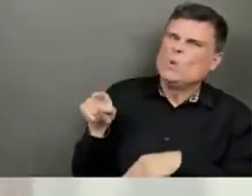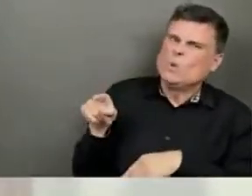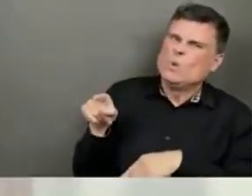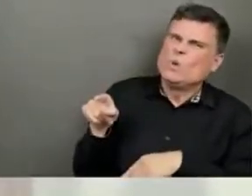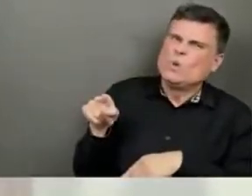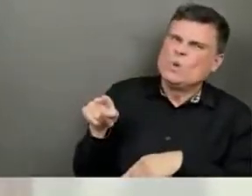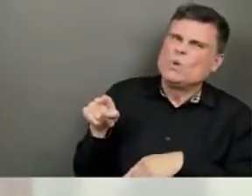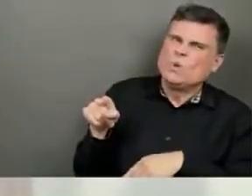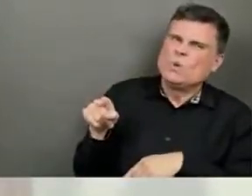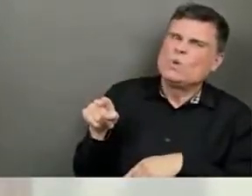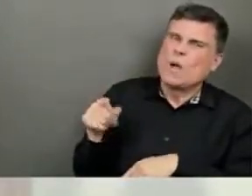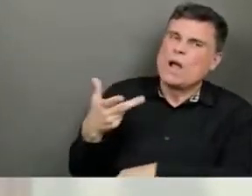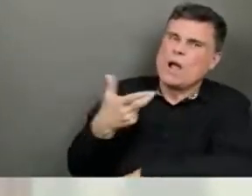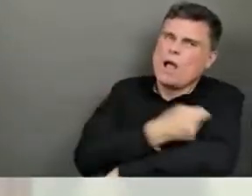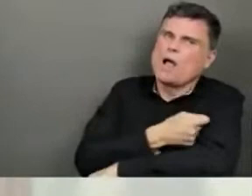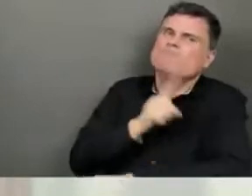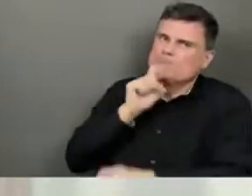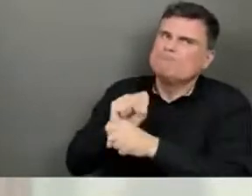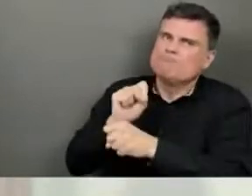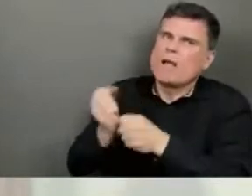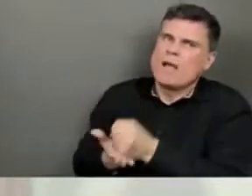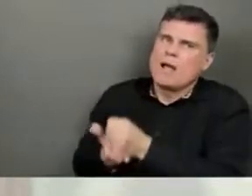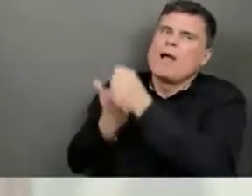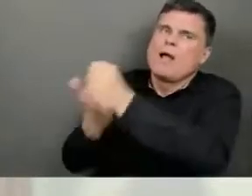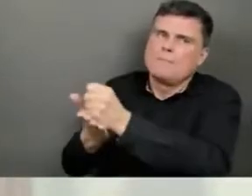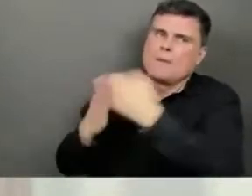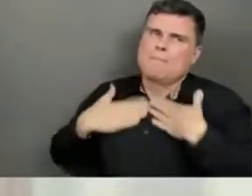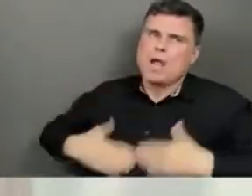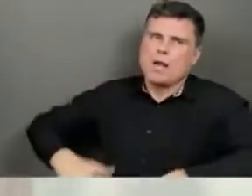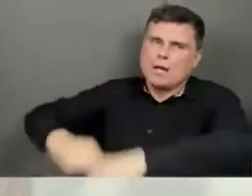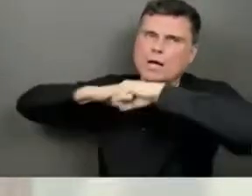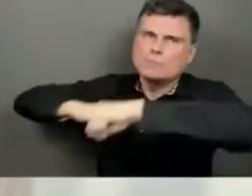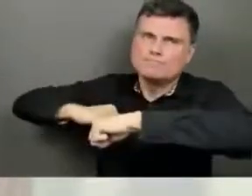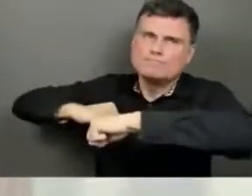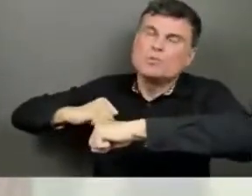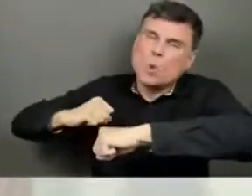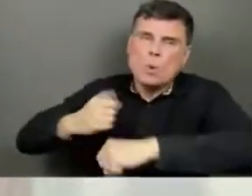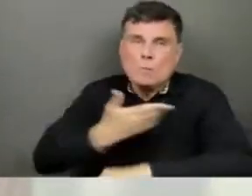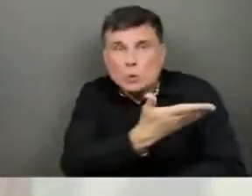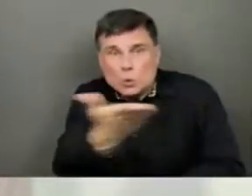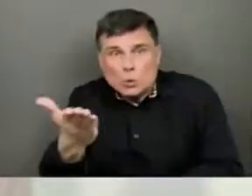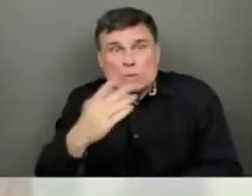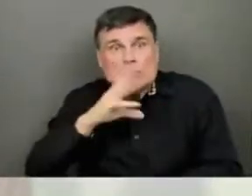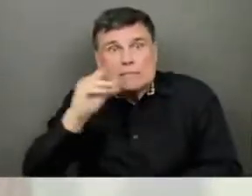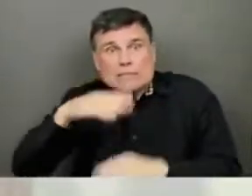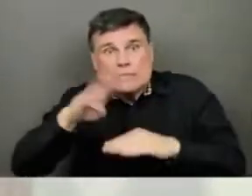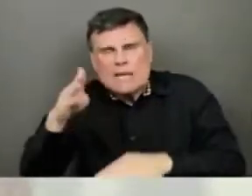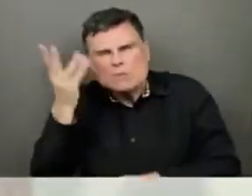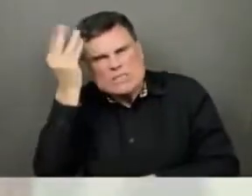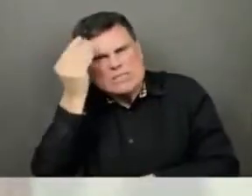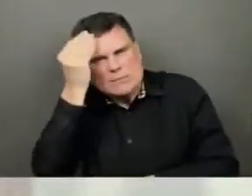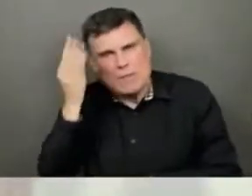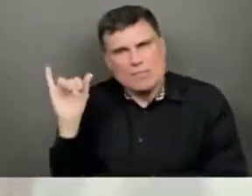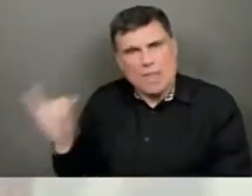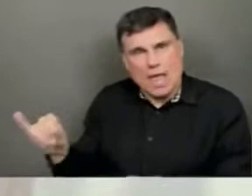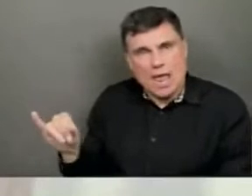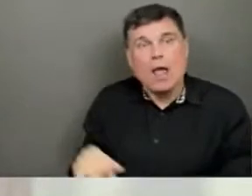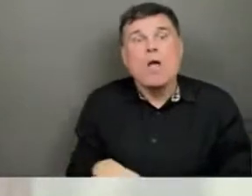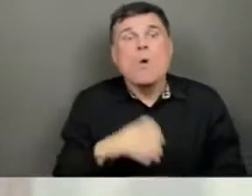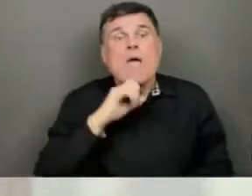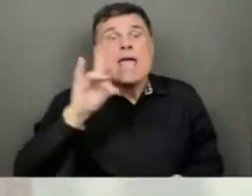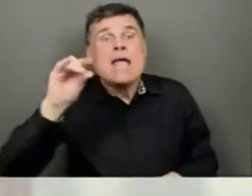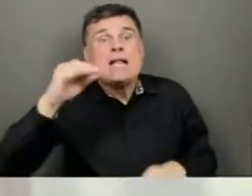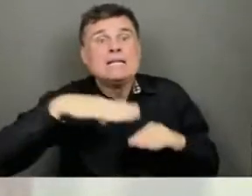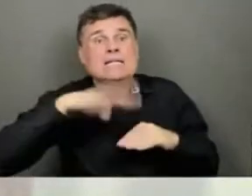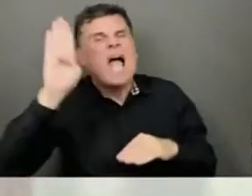older. It's a step up again at 70, but where we really see the increases, people over age 80, and you can look at the data on the